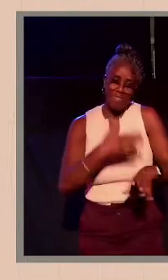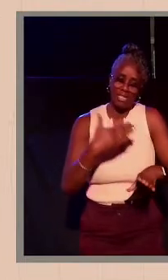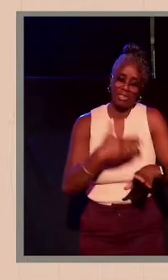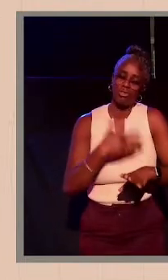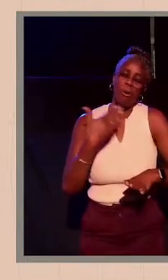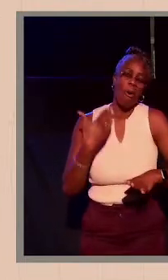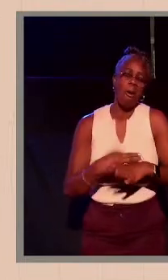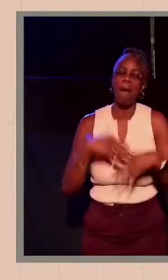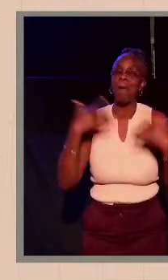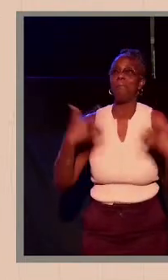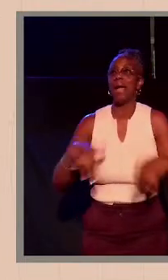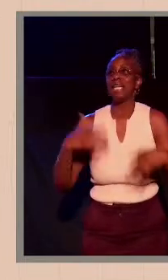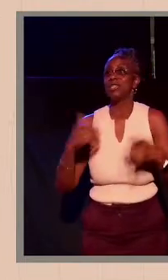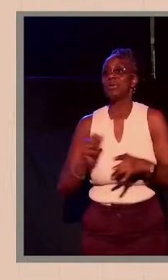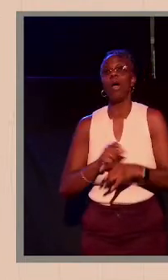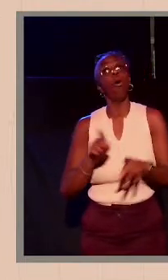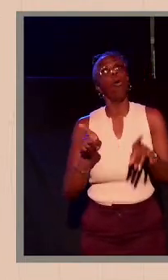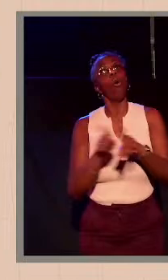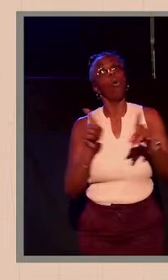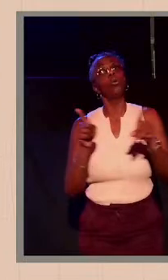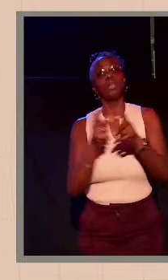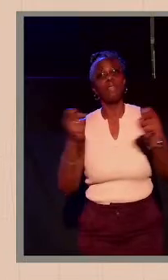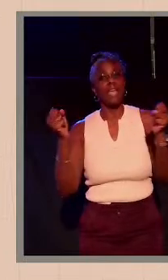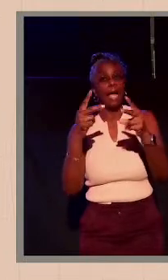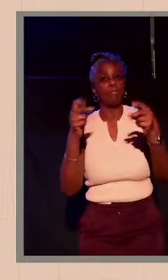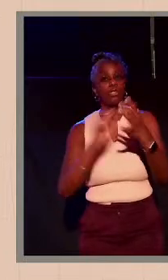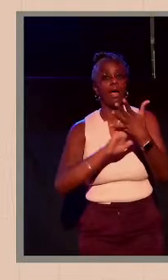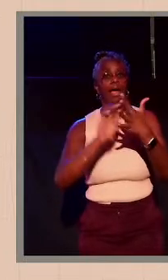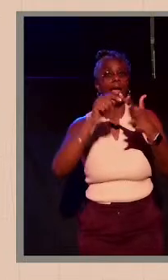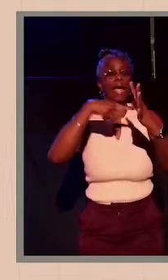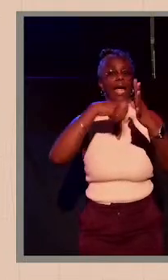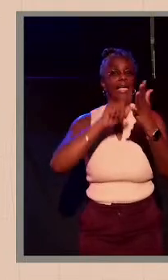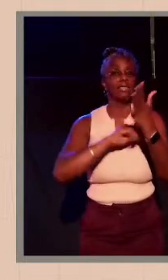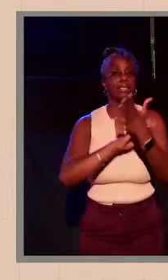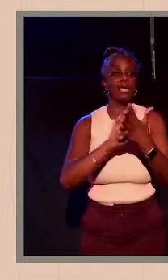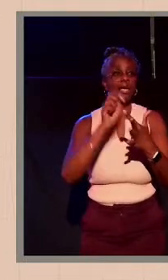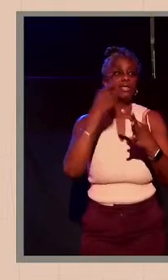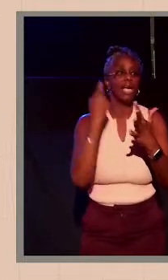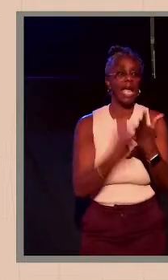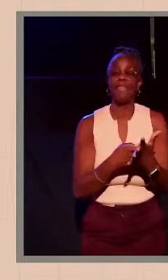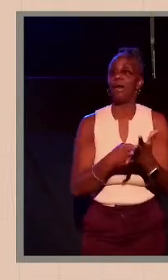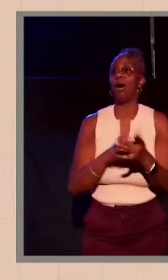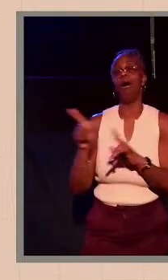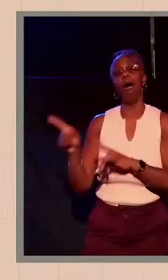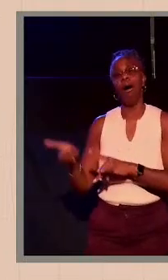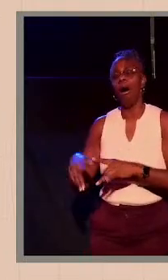And also, Heather, our captioner, who does a similarly fantastic job online doing the